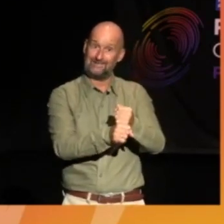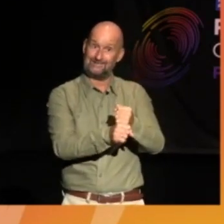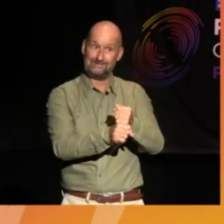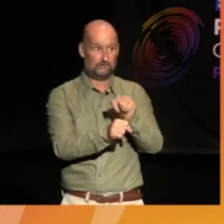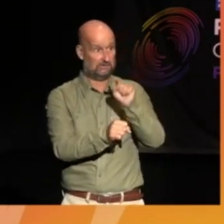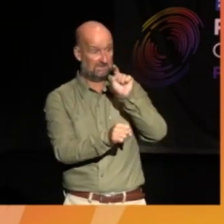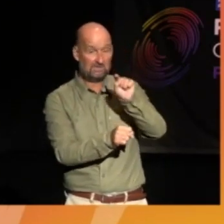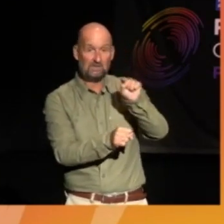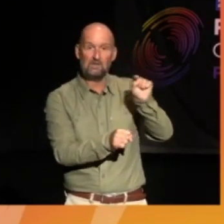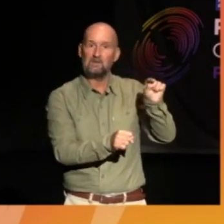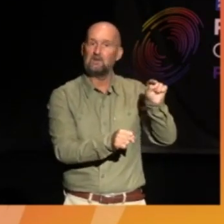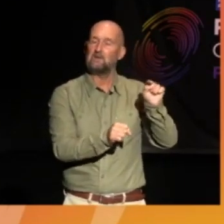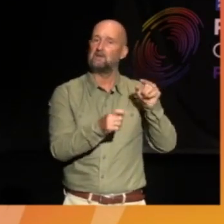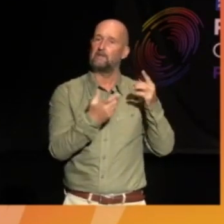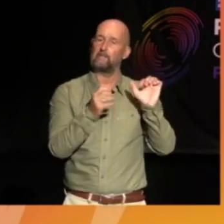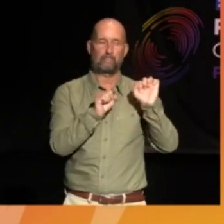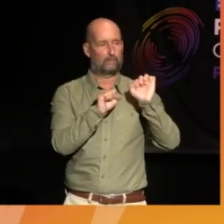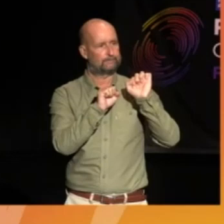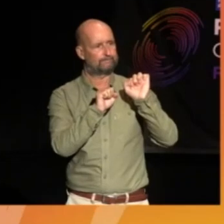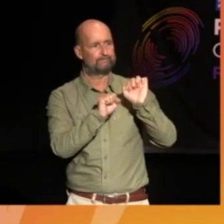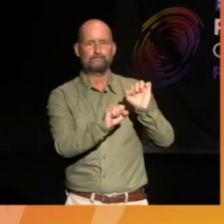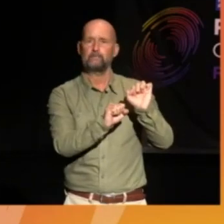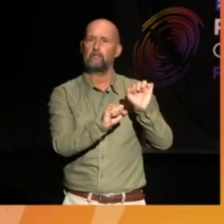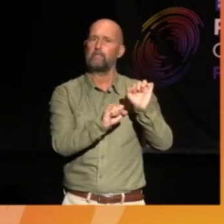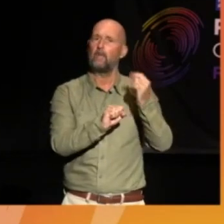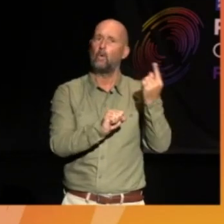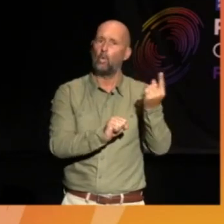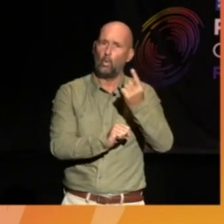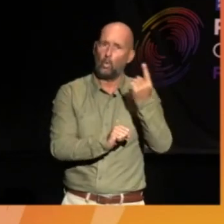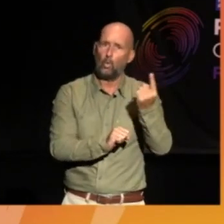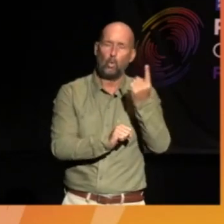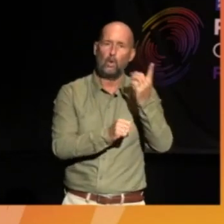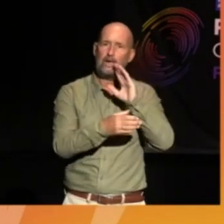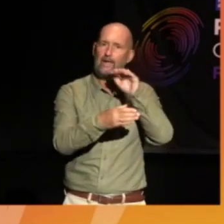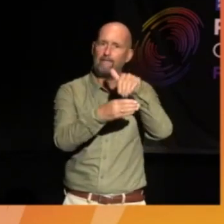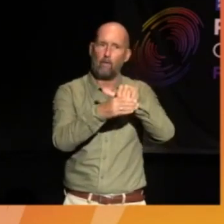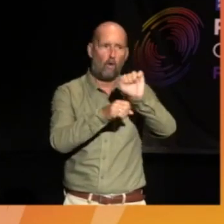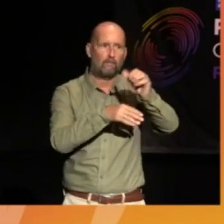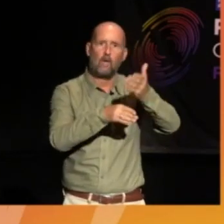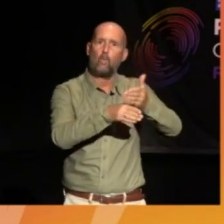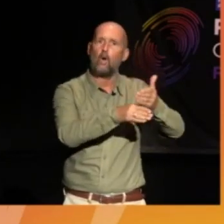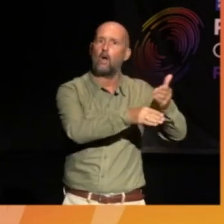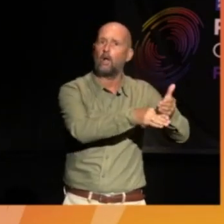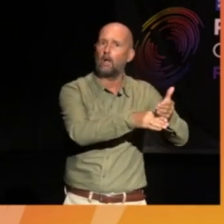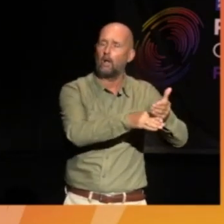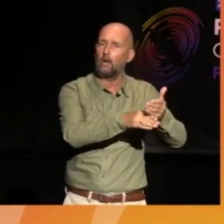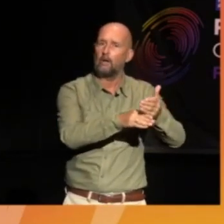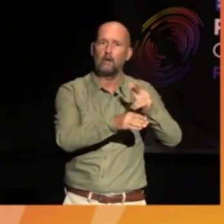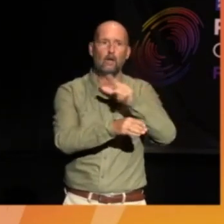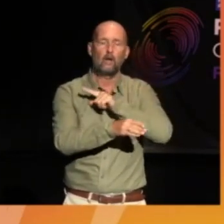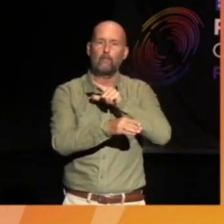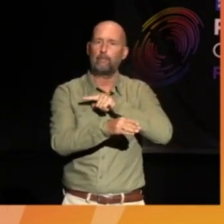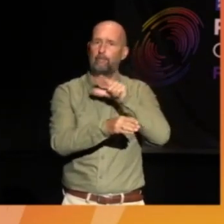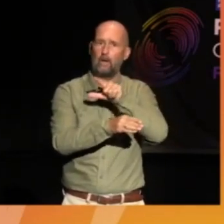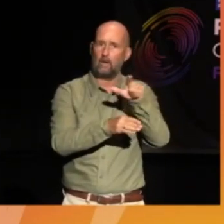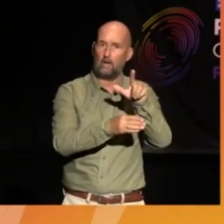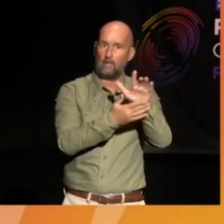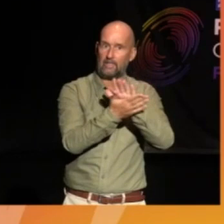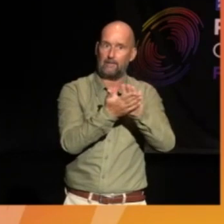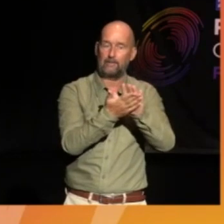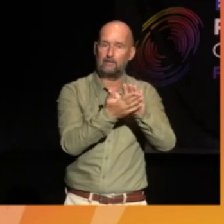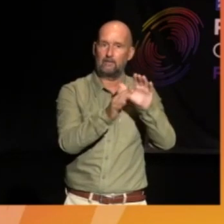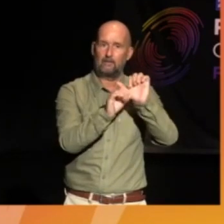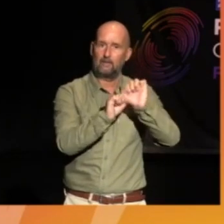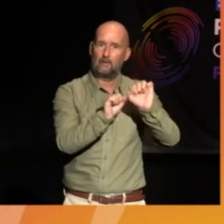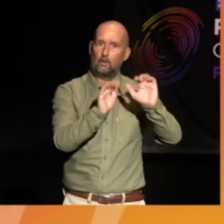to, the people who are very involved in these areas, but they're not something that, broadly speaking, are owned by